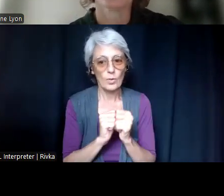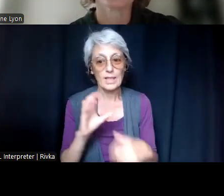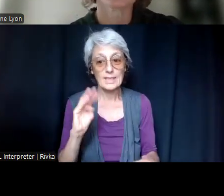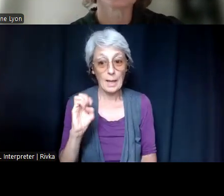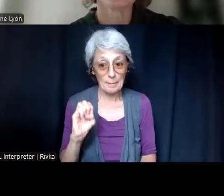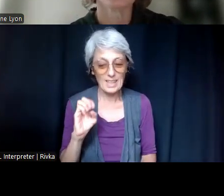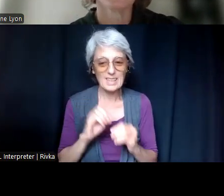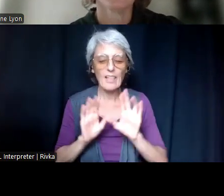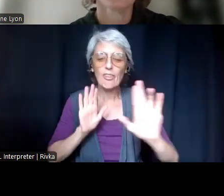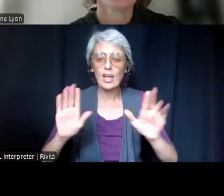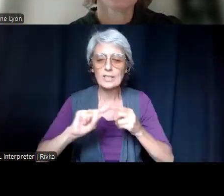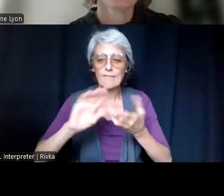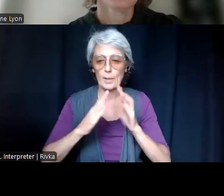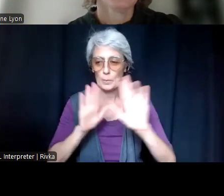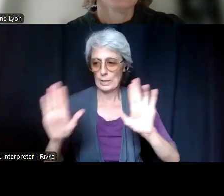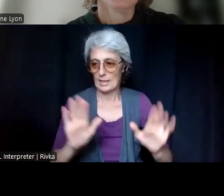communities.